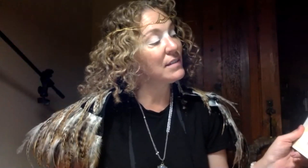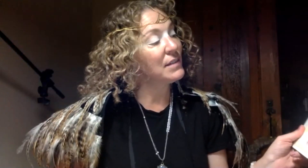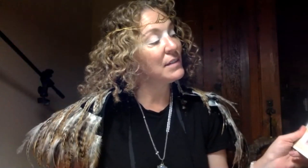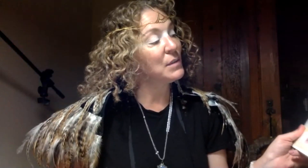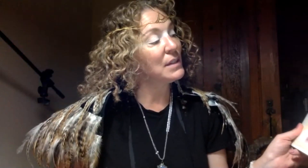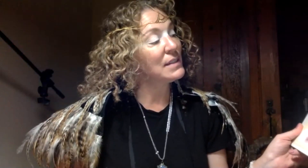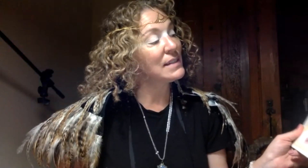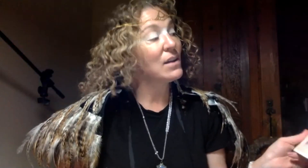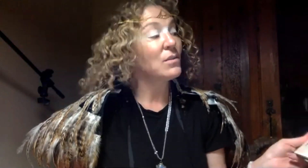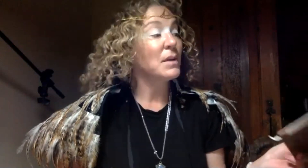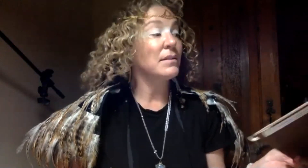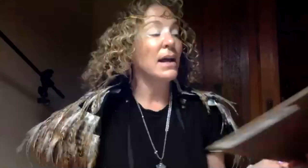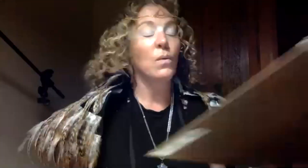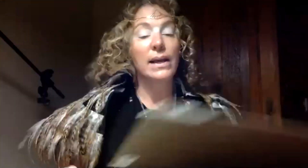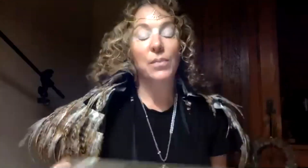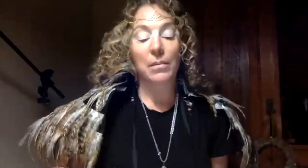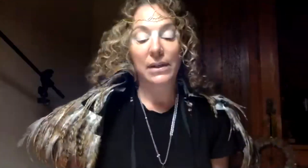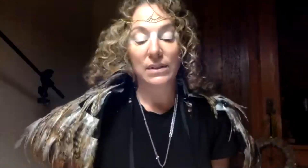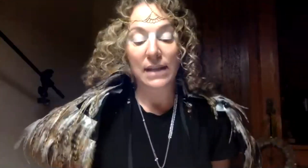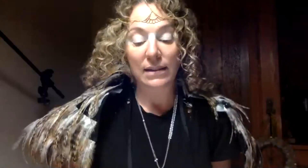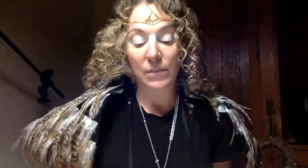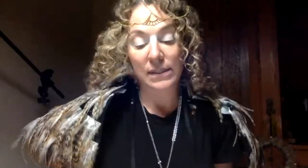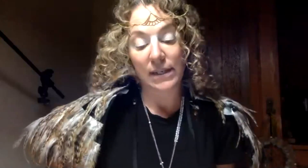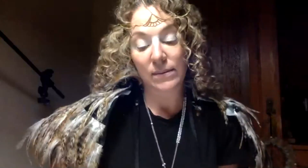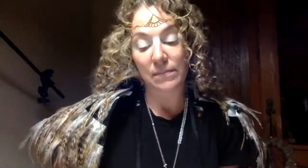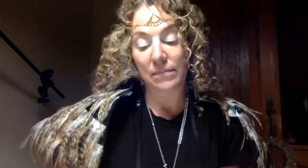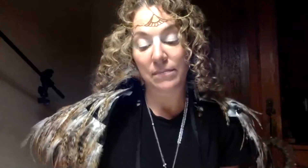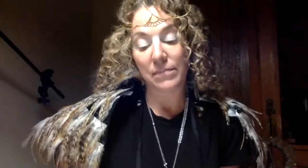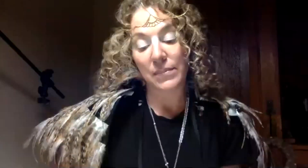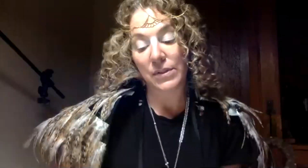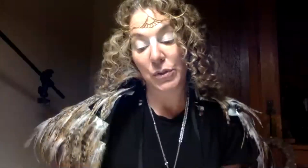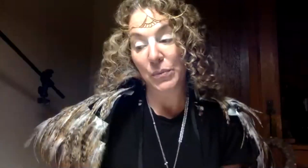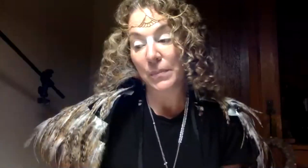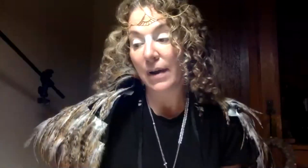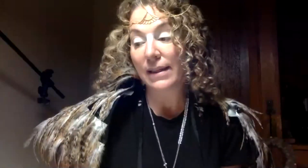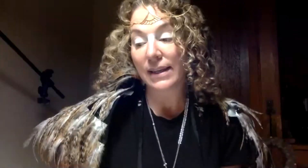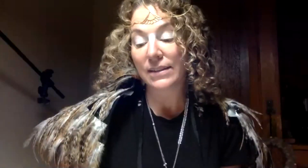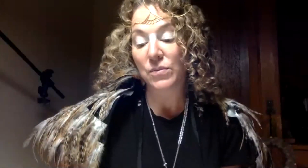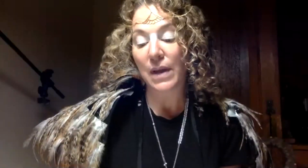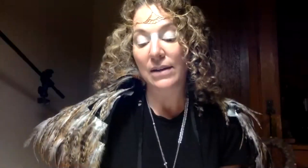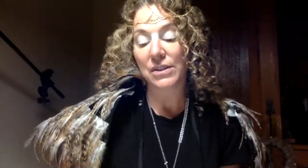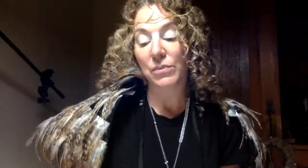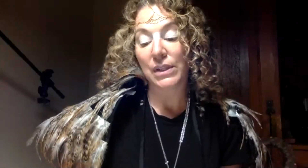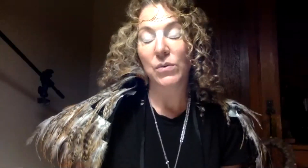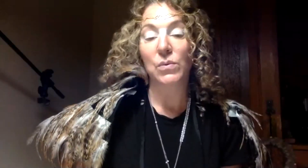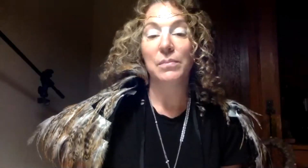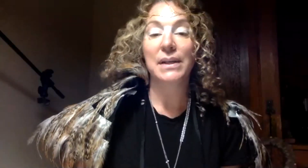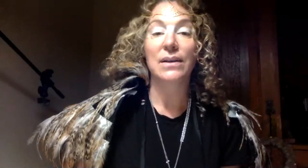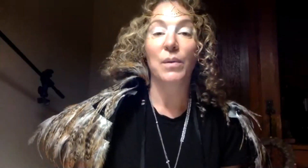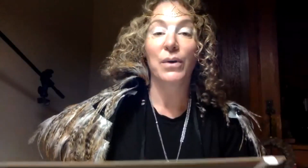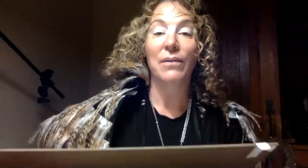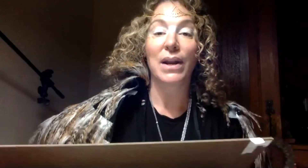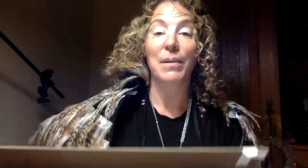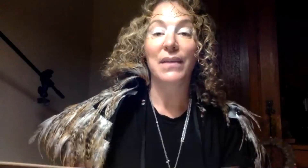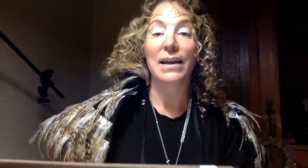just a snail. Now Wyatt probably knows exactly what snails do. I think it's actually really cool because